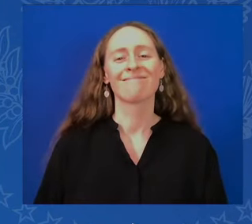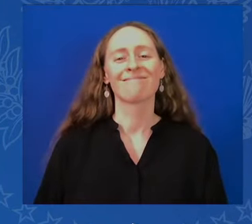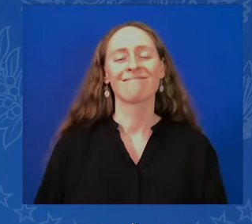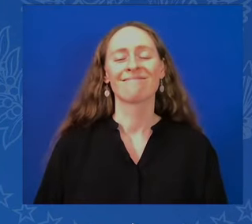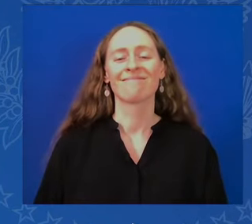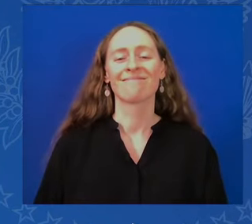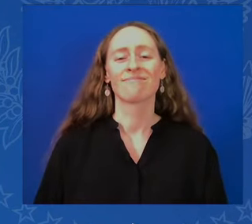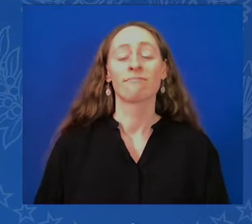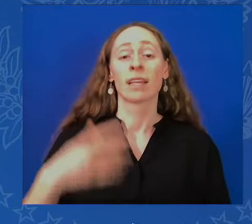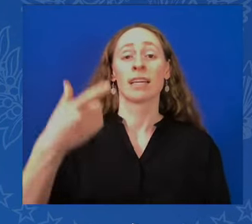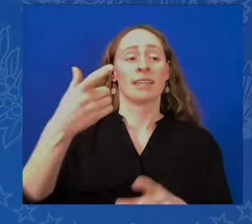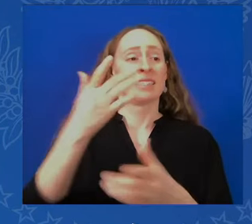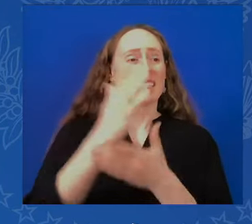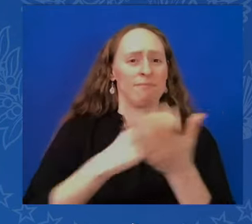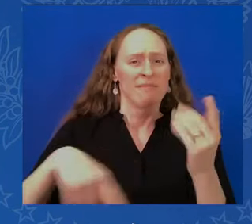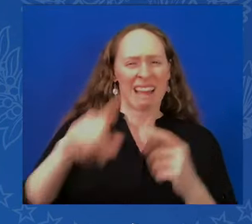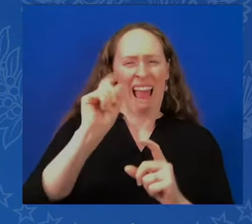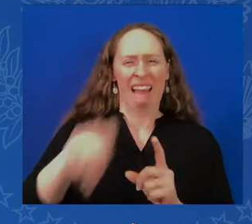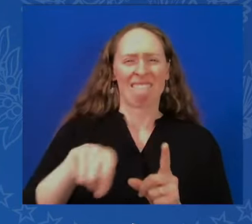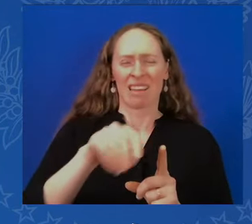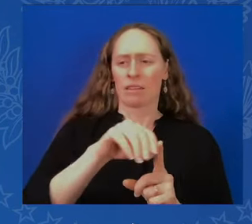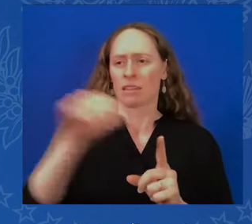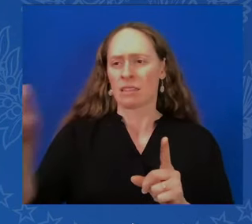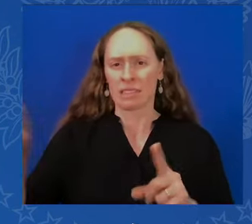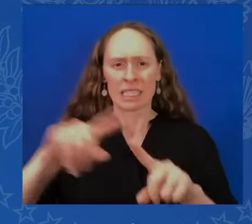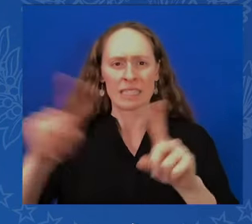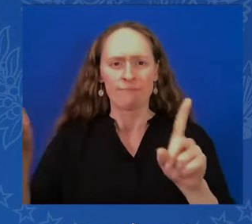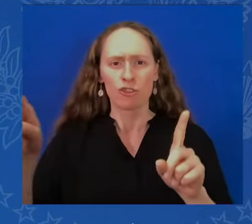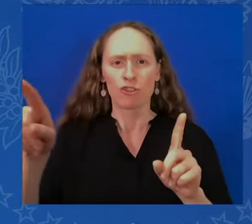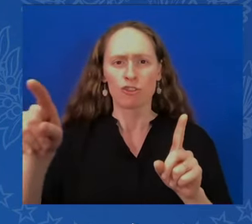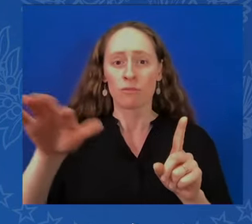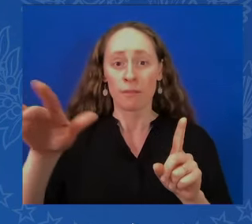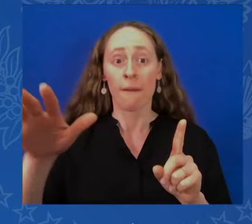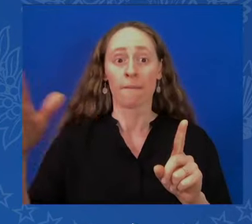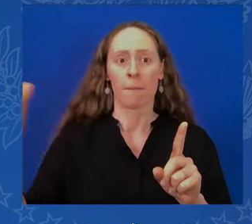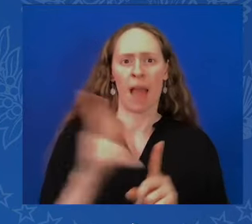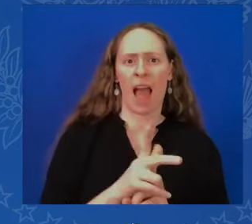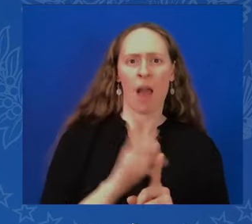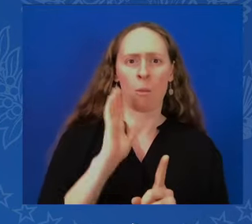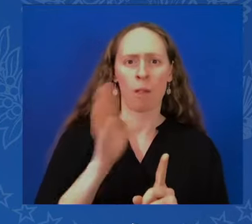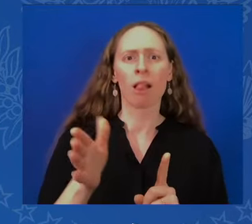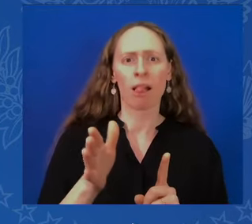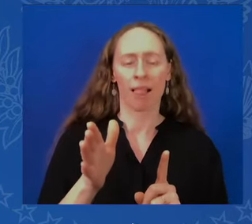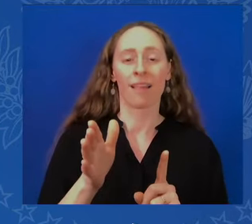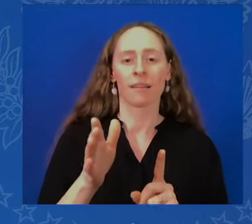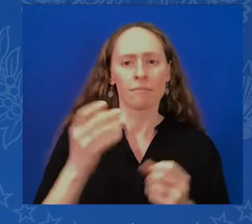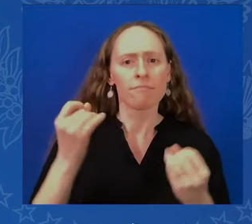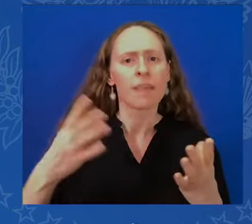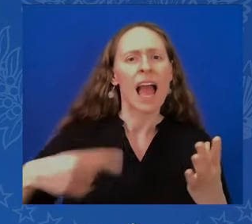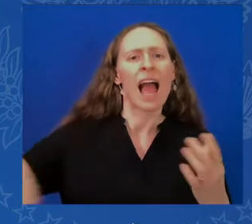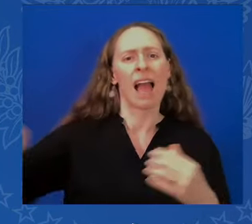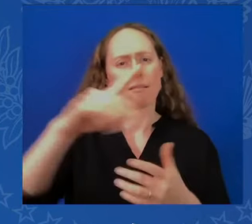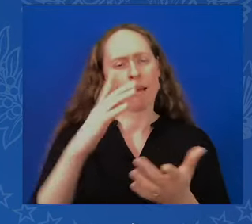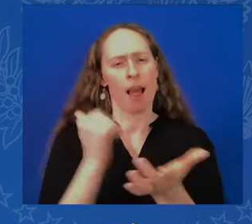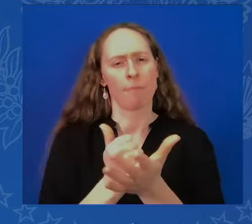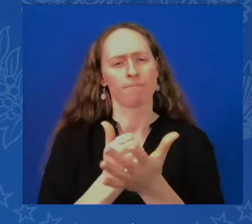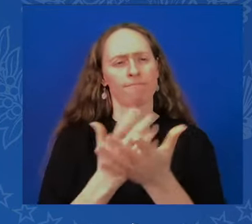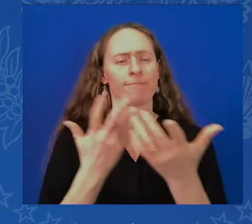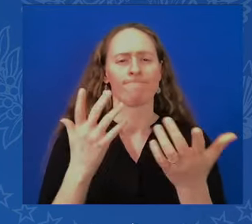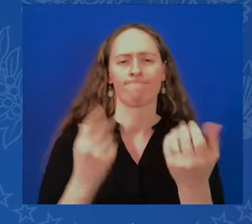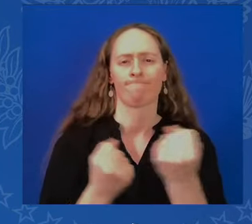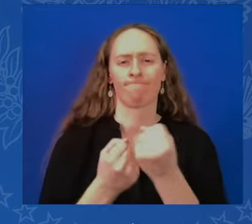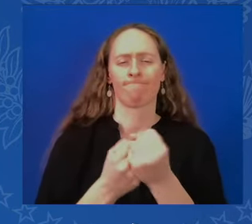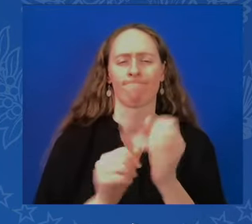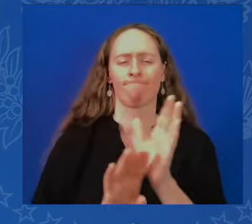agreed to help us build a better future. Foundations, businesses,